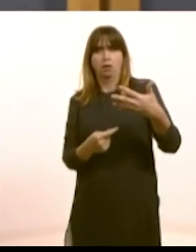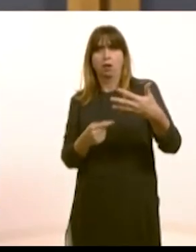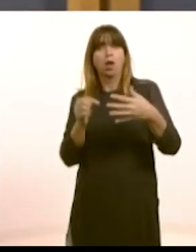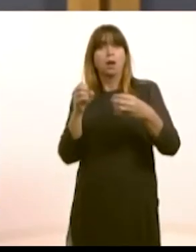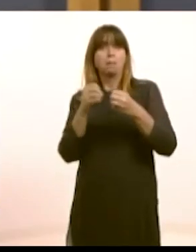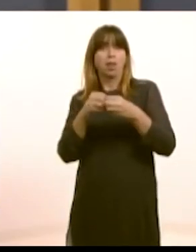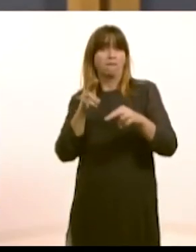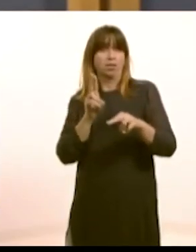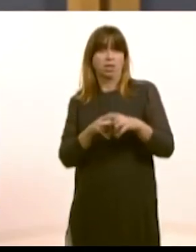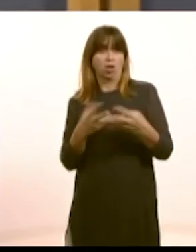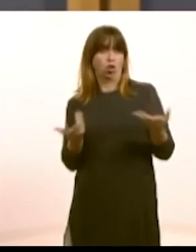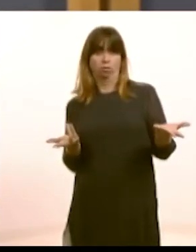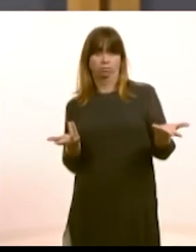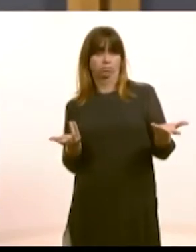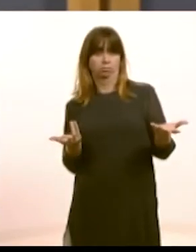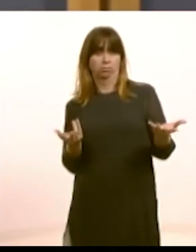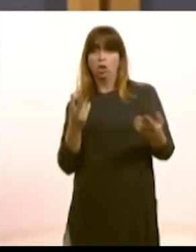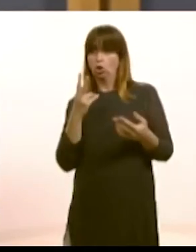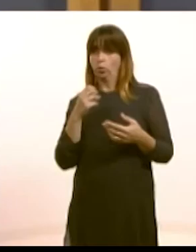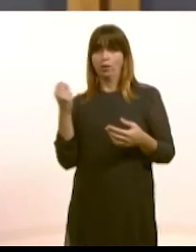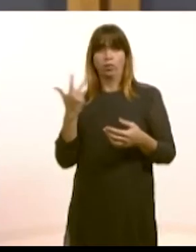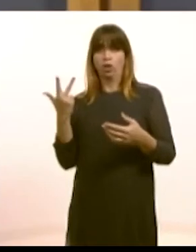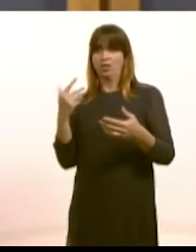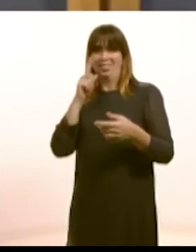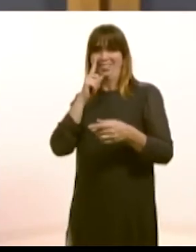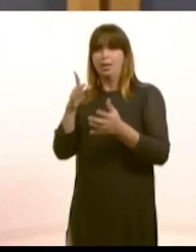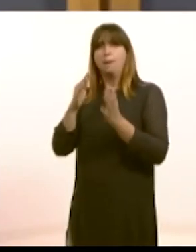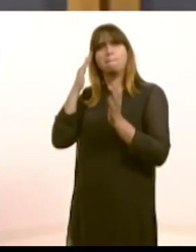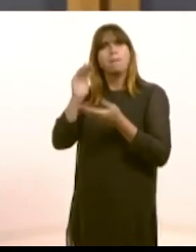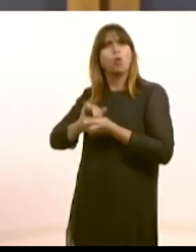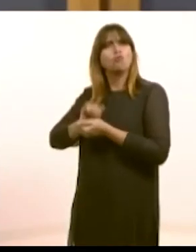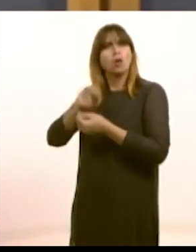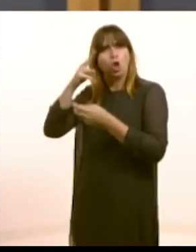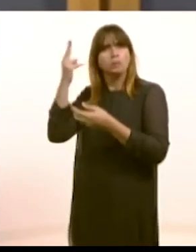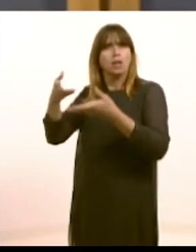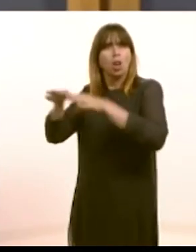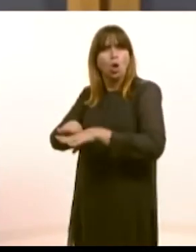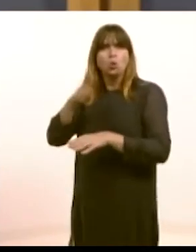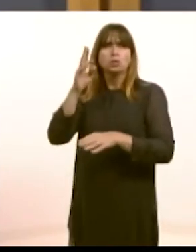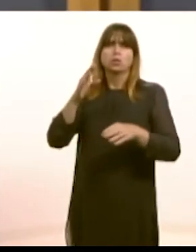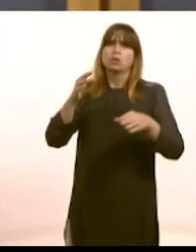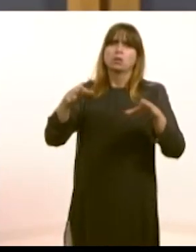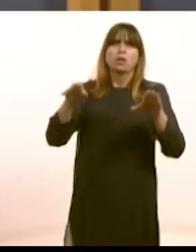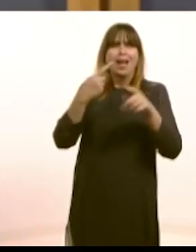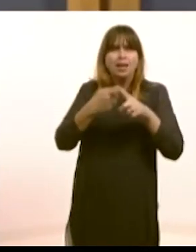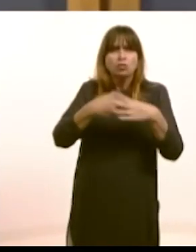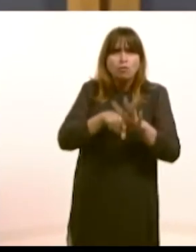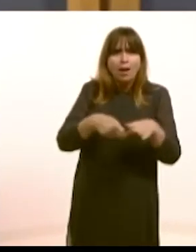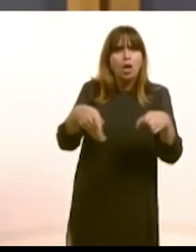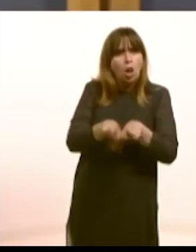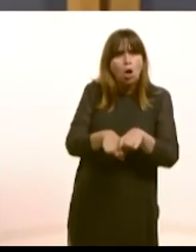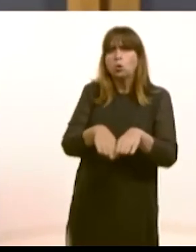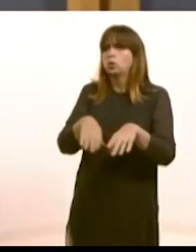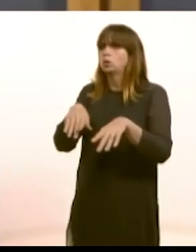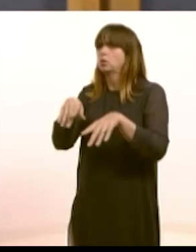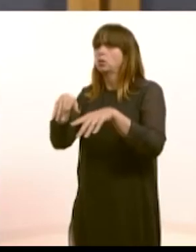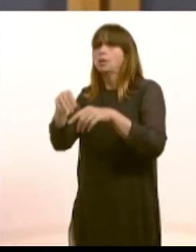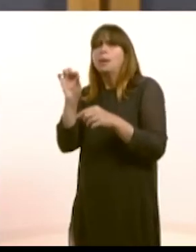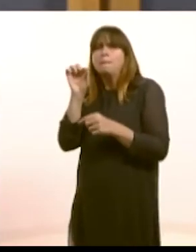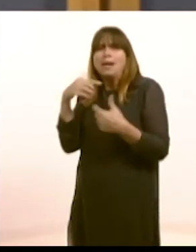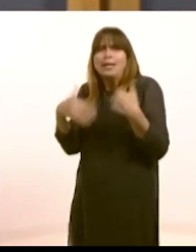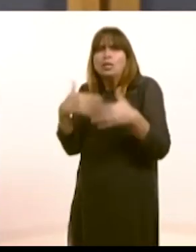Blaenau Ffestiniog. And since 2013, we've seen the closure of the Memorial Hospital, loss of hospital beds, closure of the X-ray service, closure of minor